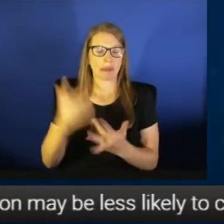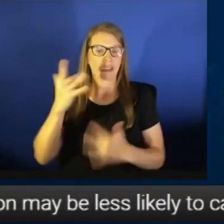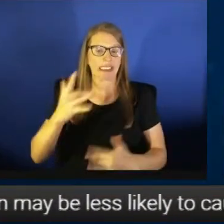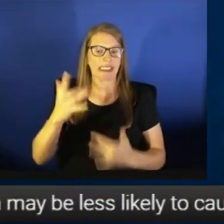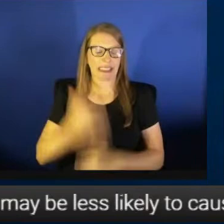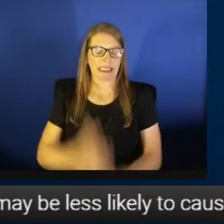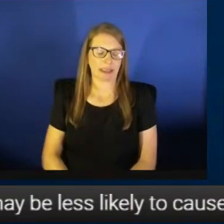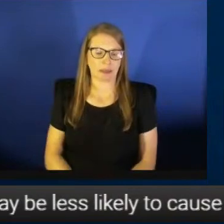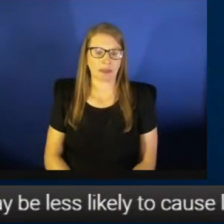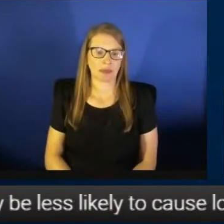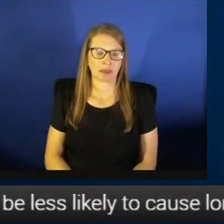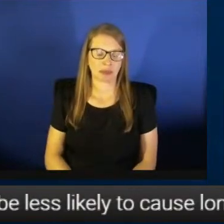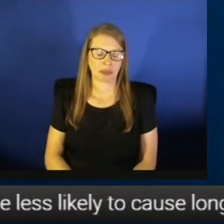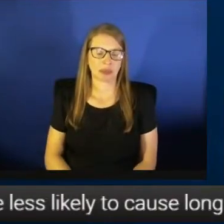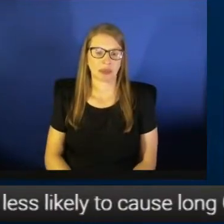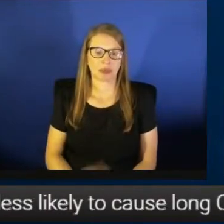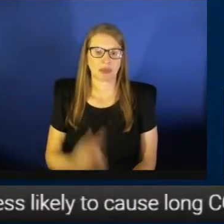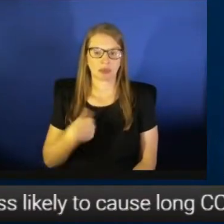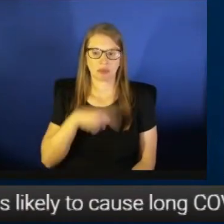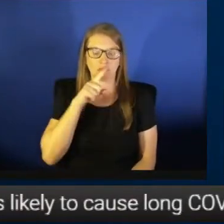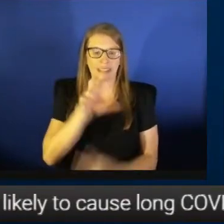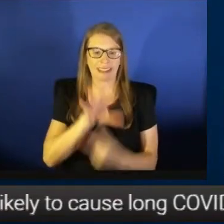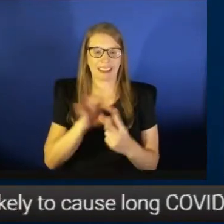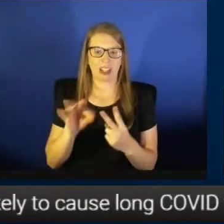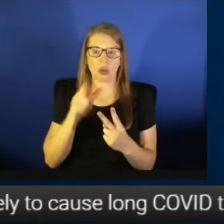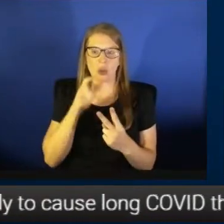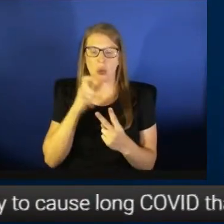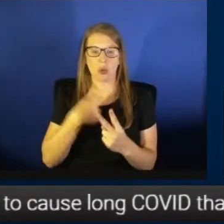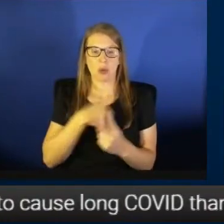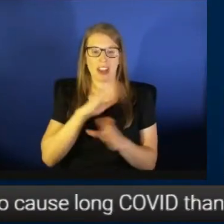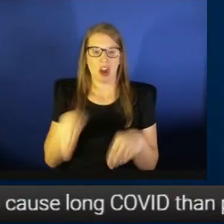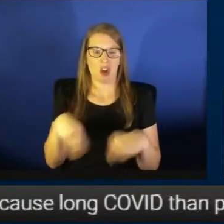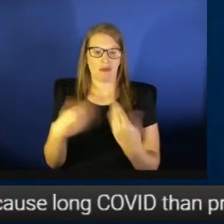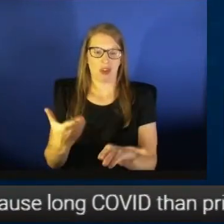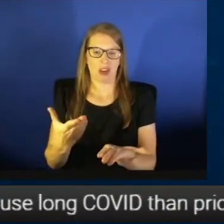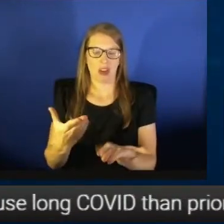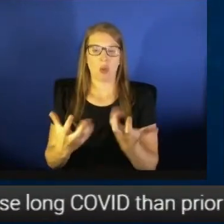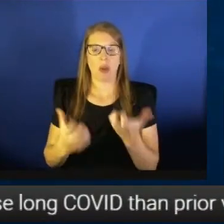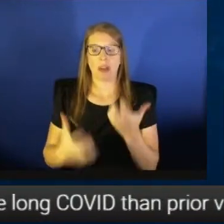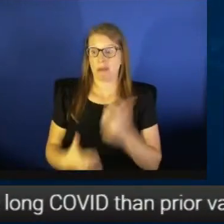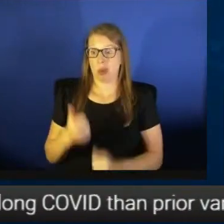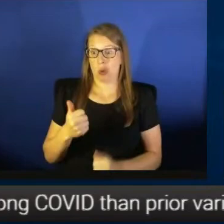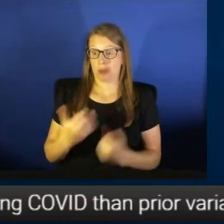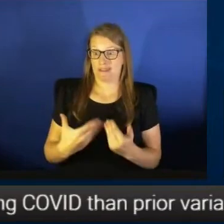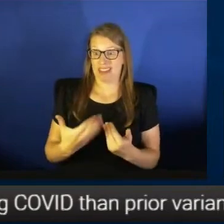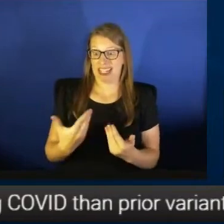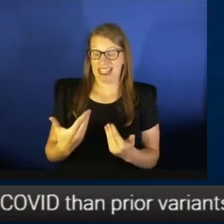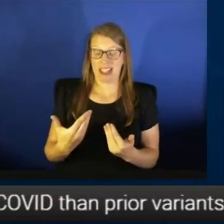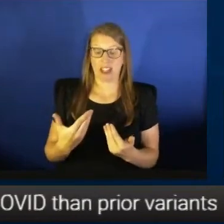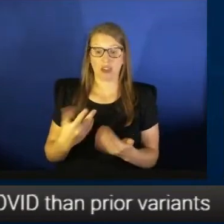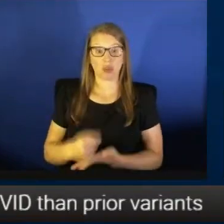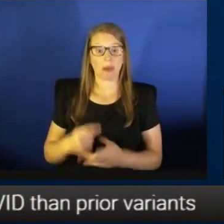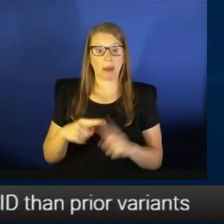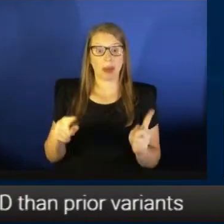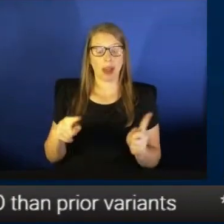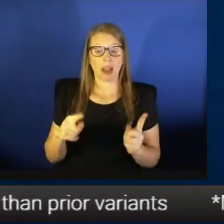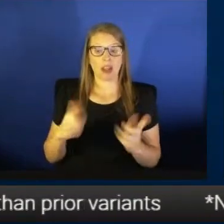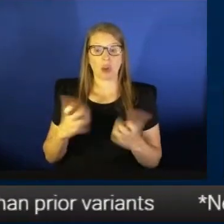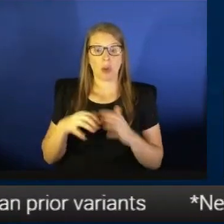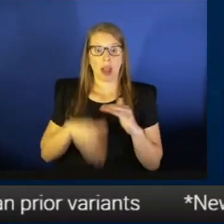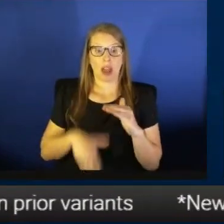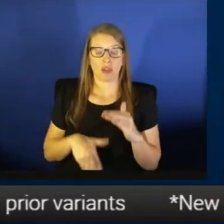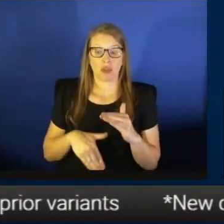we're very selective on who we offer this to. We want everyone to have the most convenient treatment, but we would never want to undertreat a tumor.